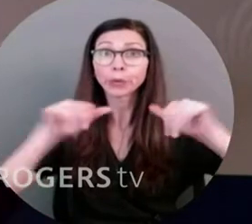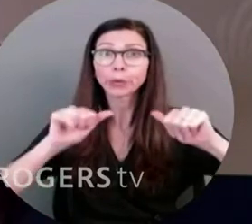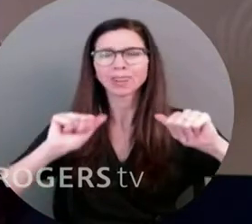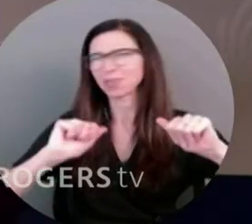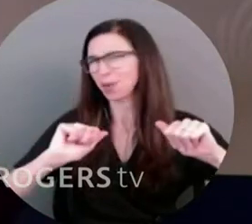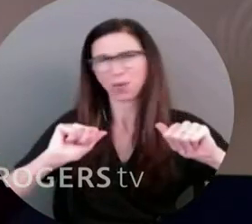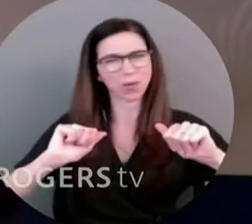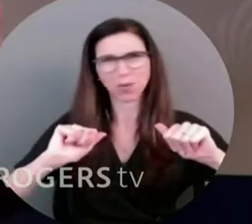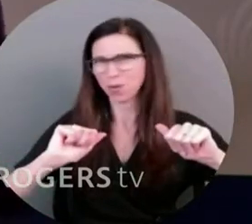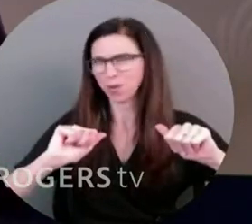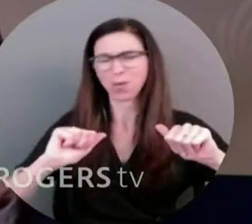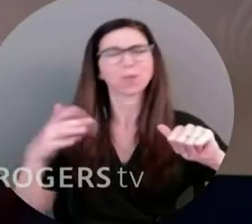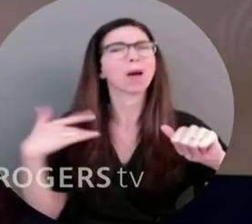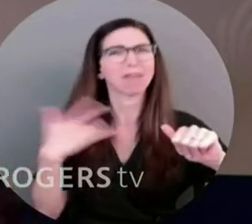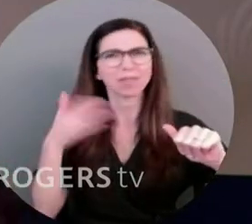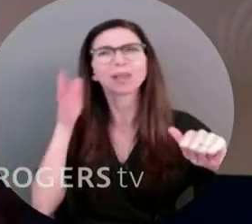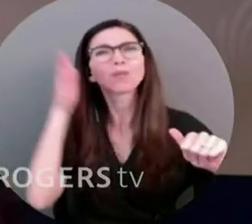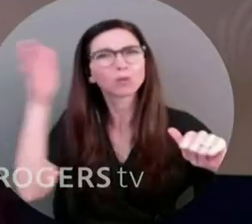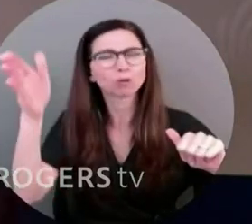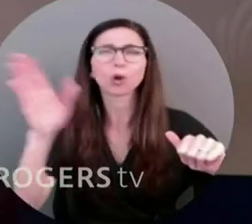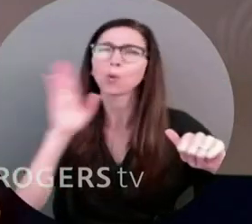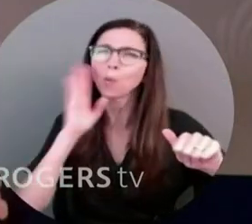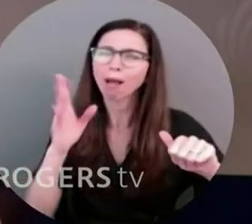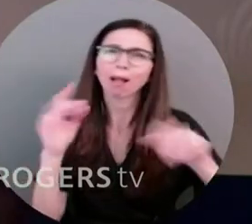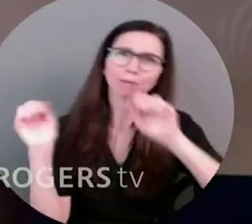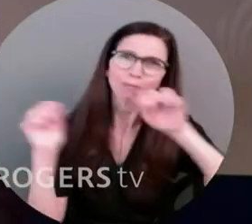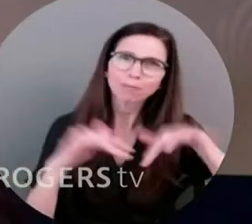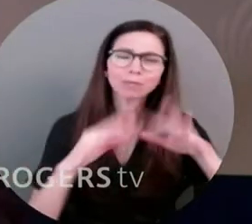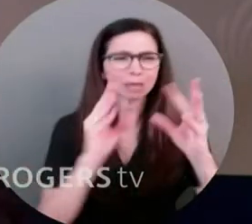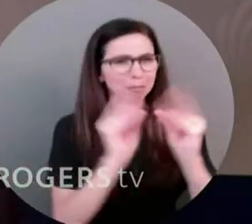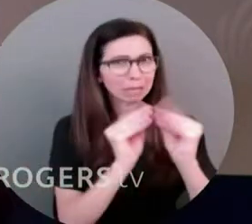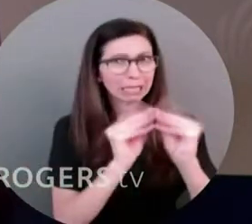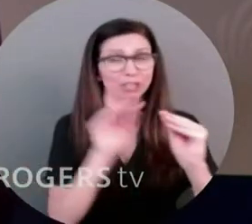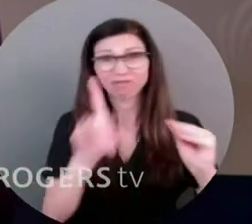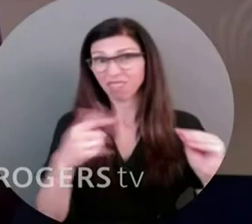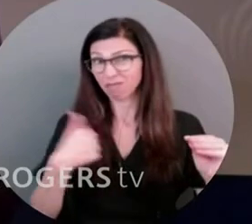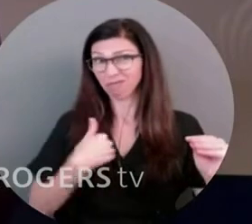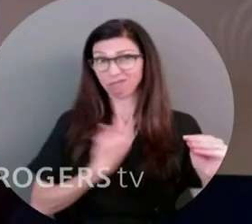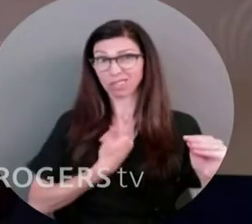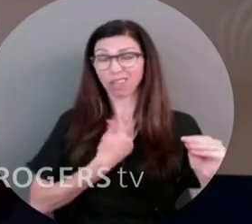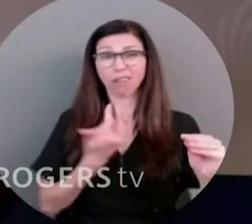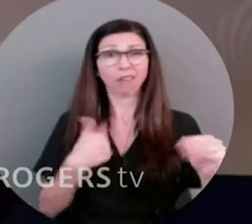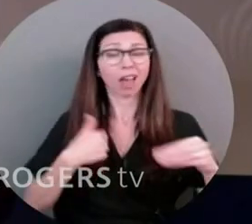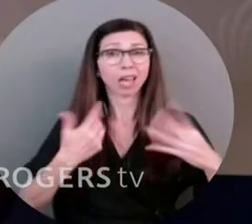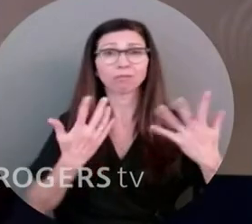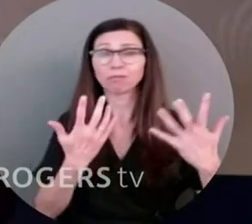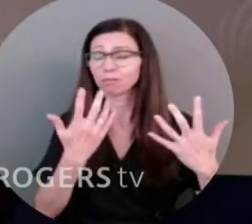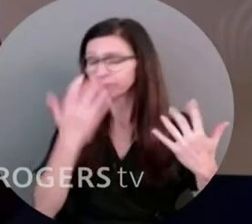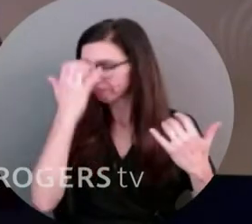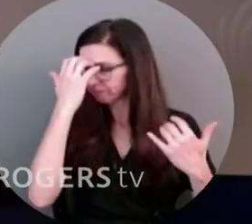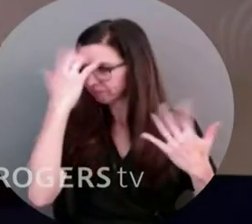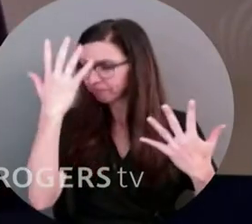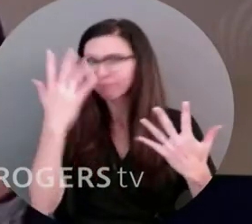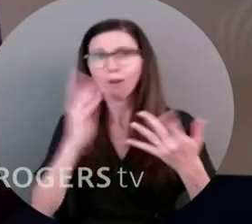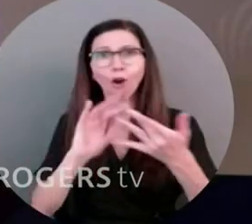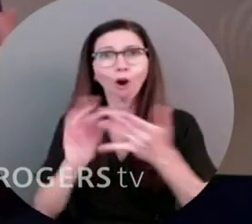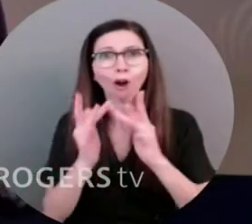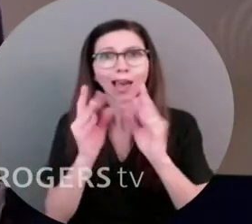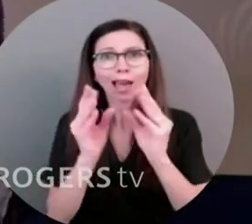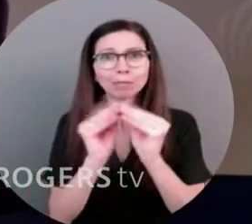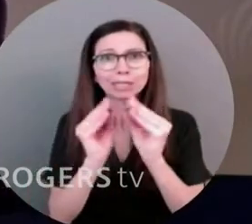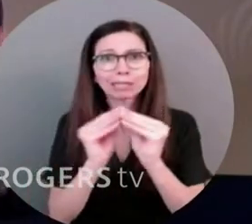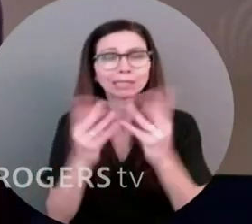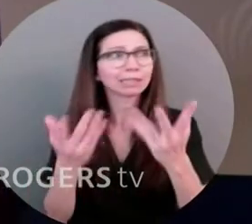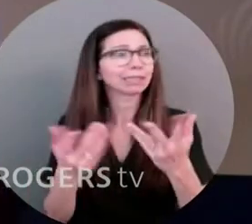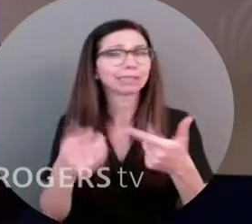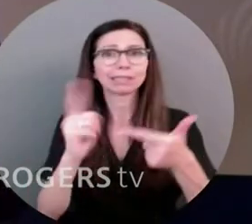know, socialize, have meetings. I can tell you, I'm sick and tired of conference calls and Zoom chats. I'd like to be able to be in a meeting